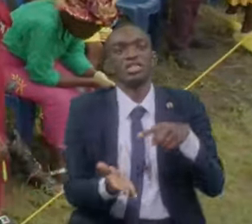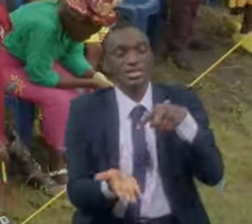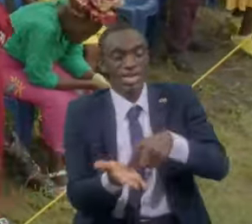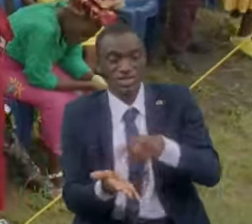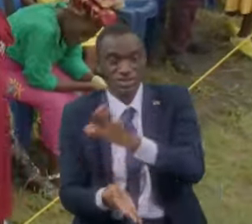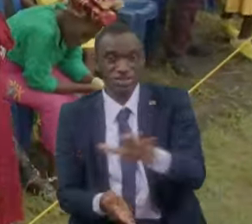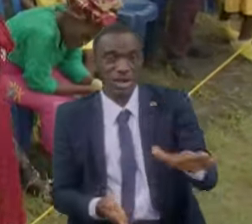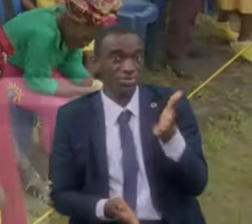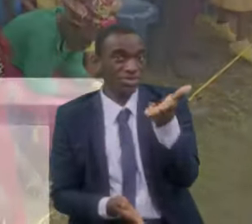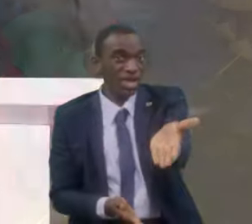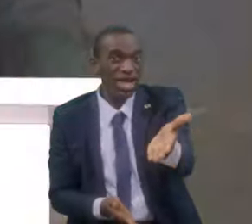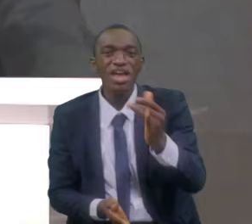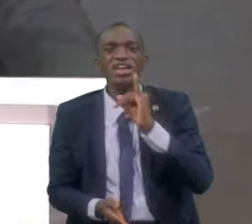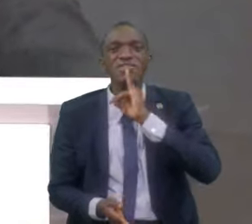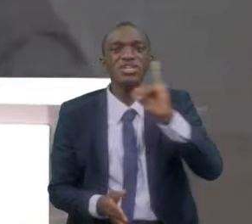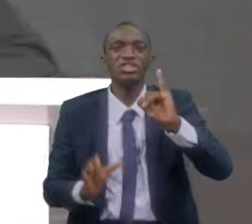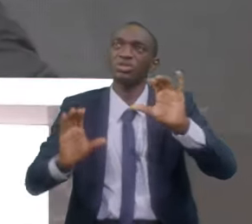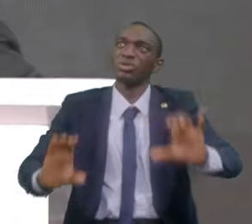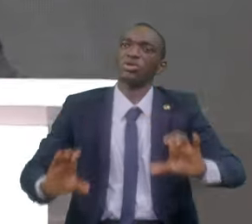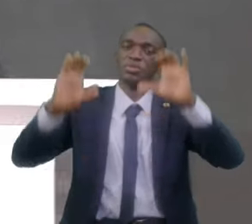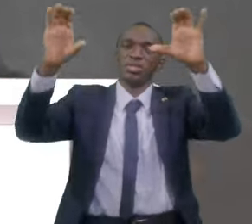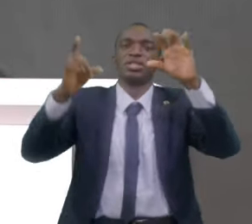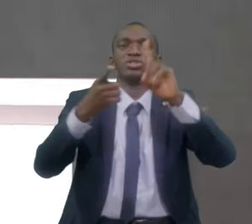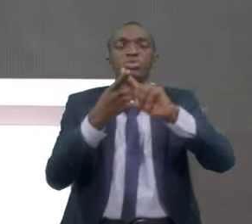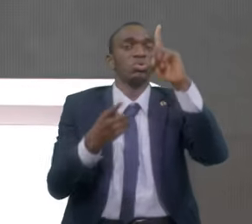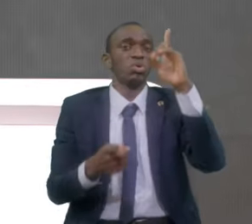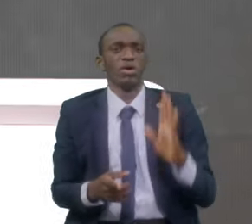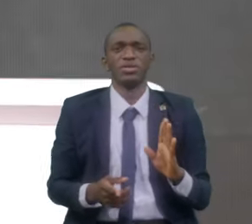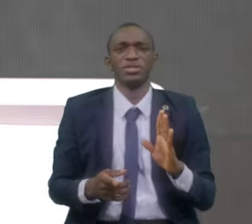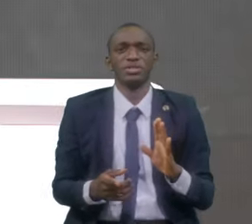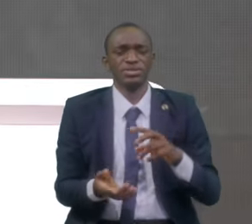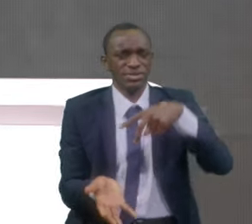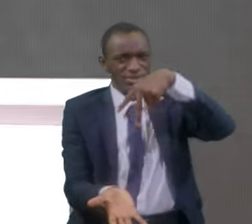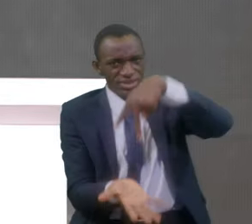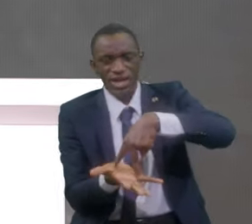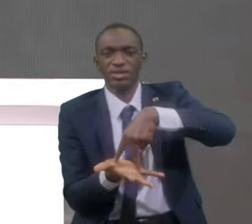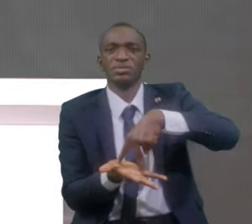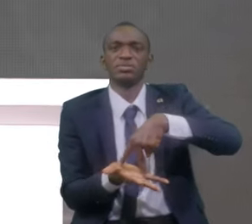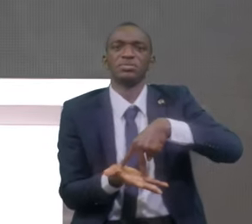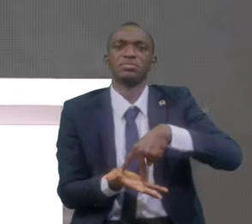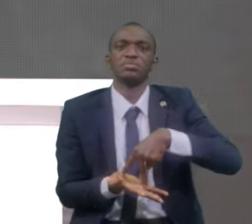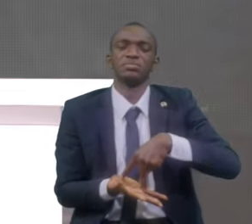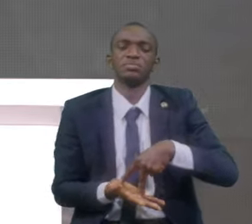here. And I stand for the Lord. Stand.